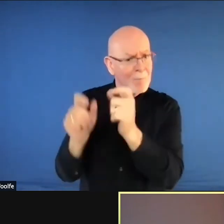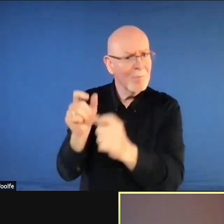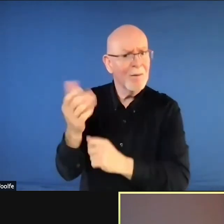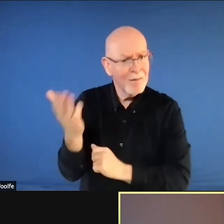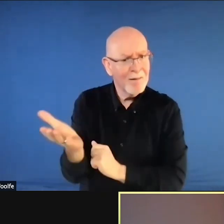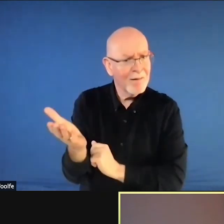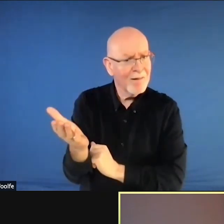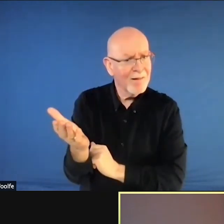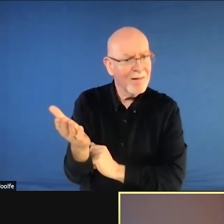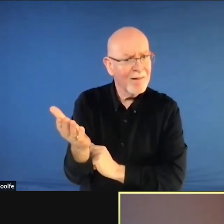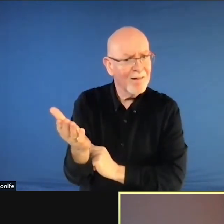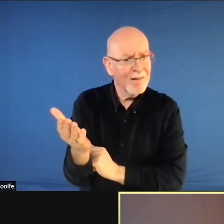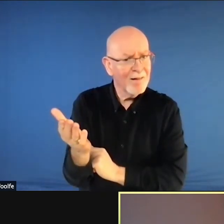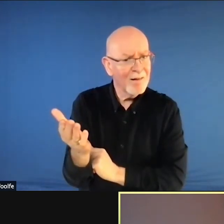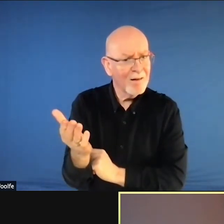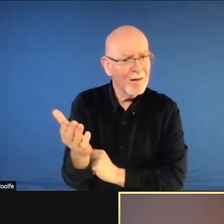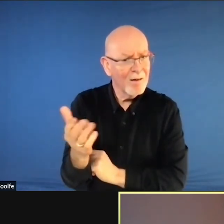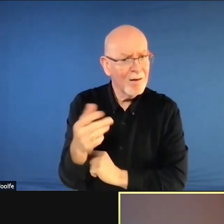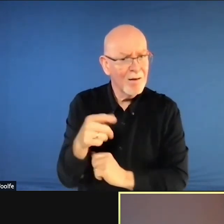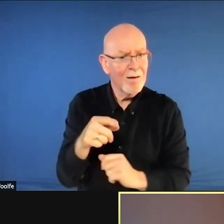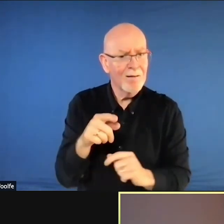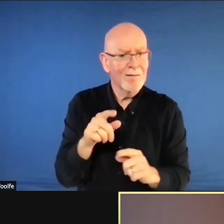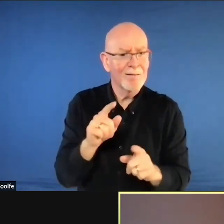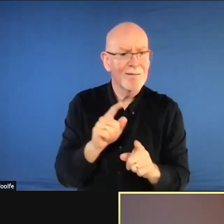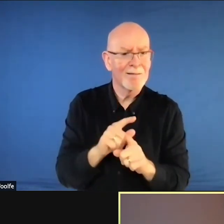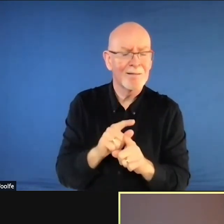a mindset of